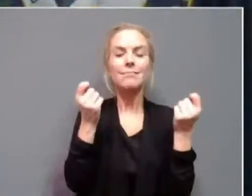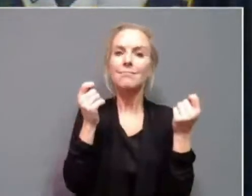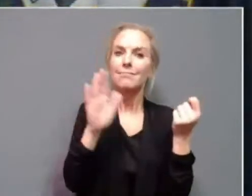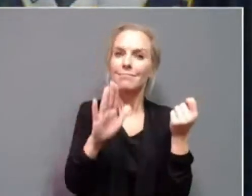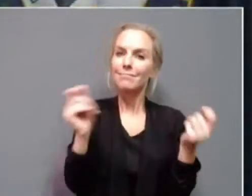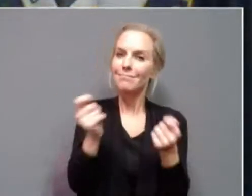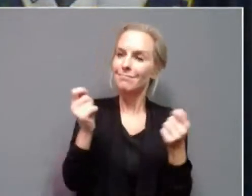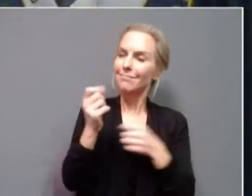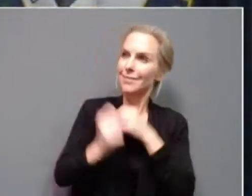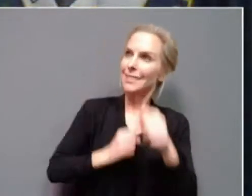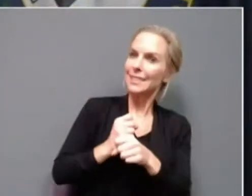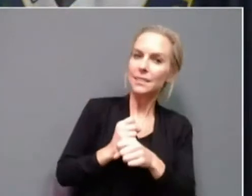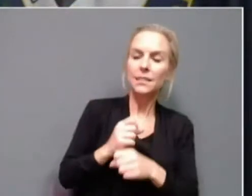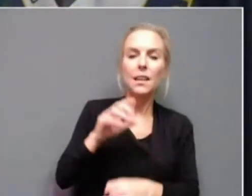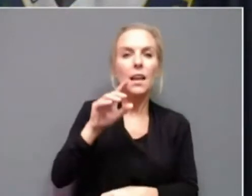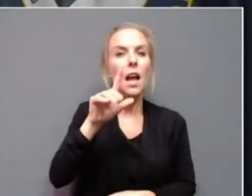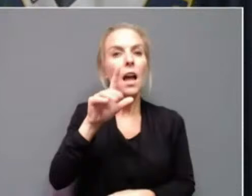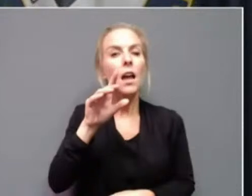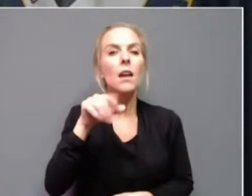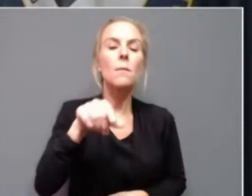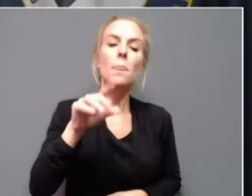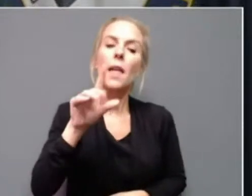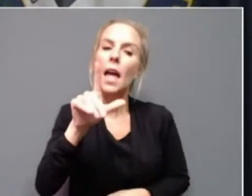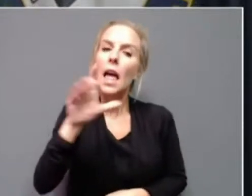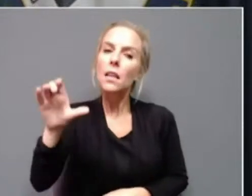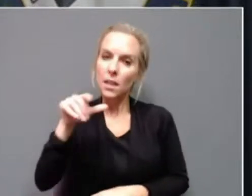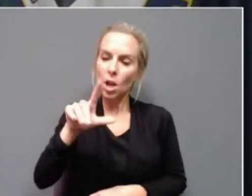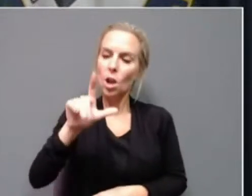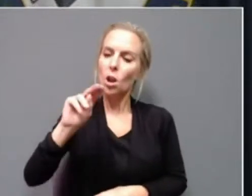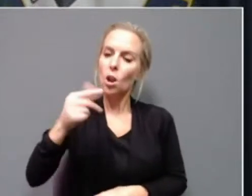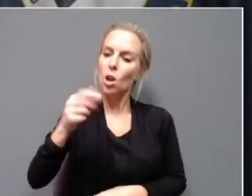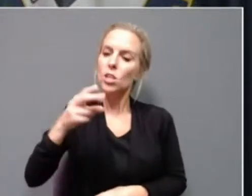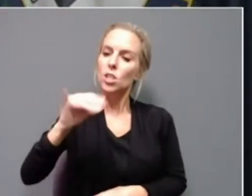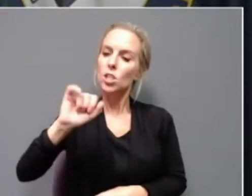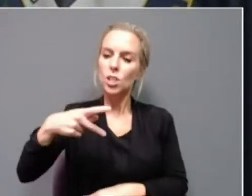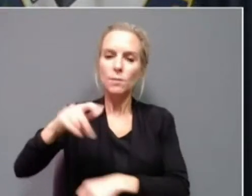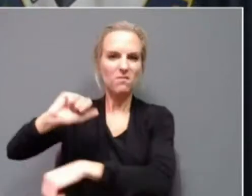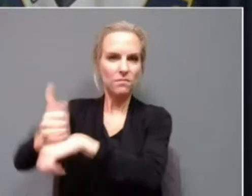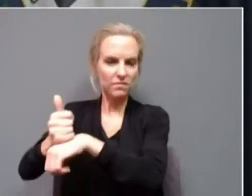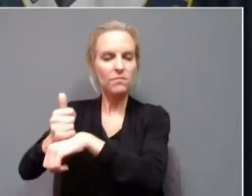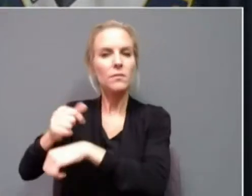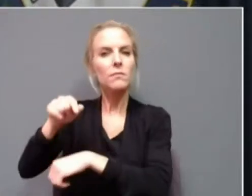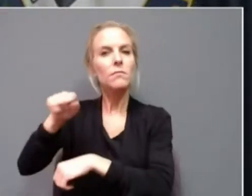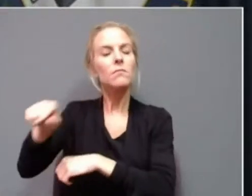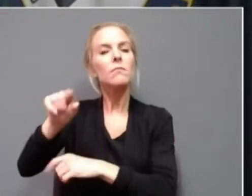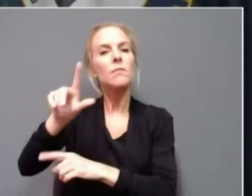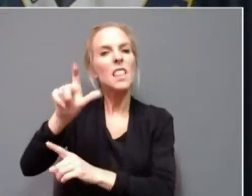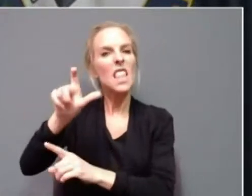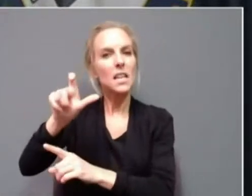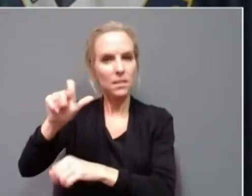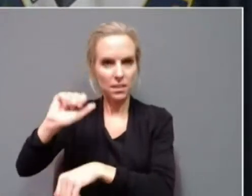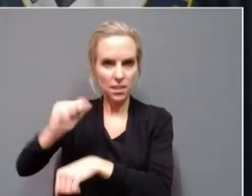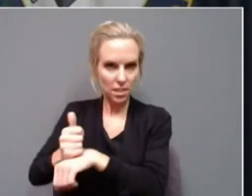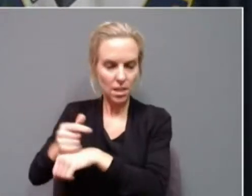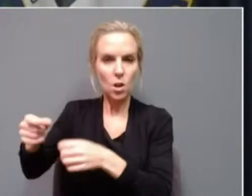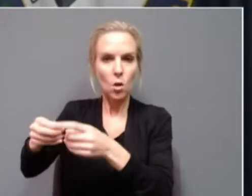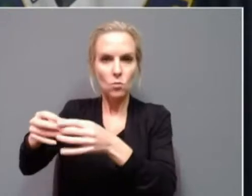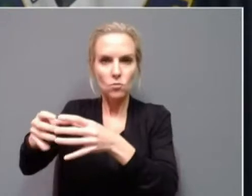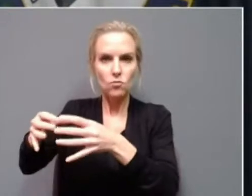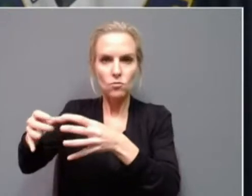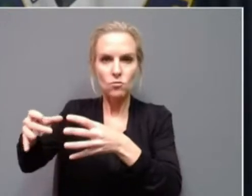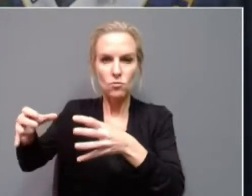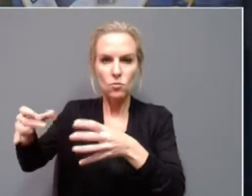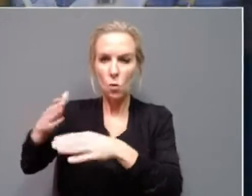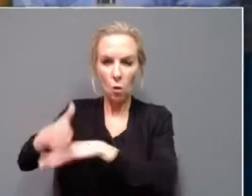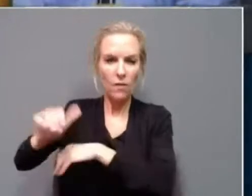Logistics LLC, better known as Longship, was founded in Lexington nearly a decade ago, but it has grown and grown and grown. Company started